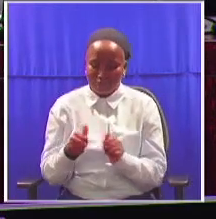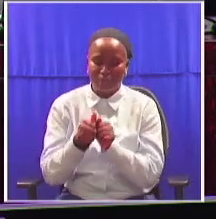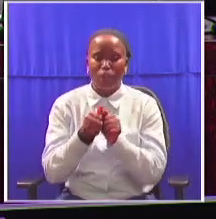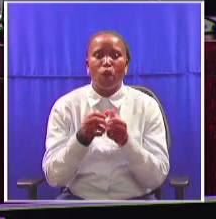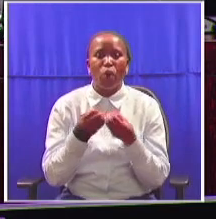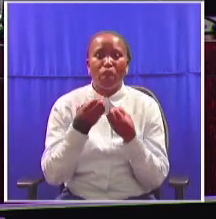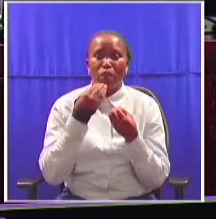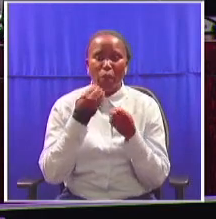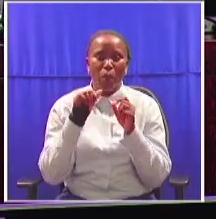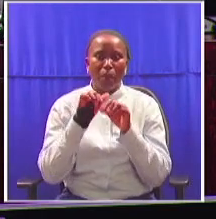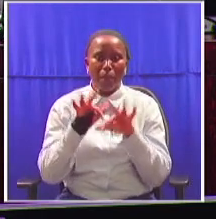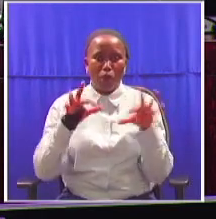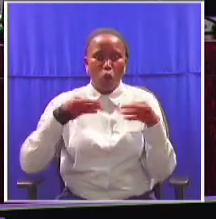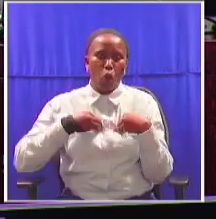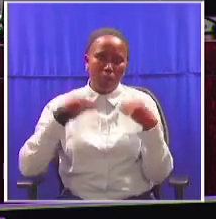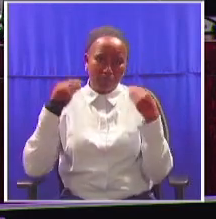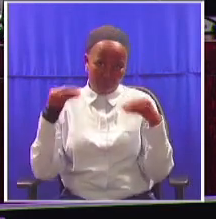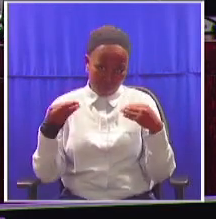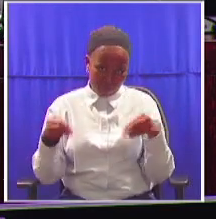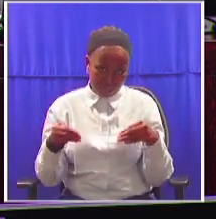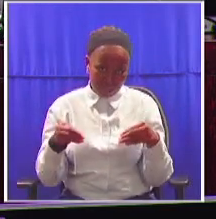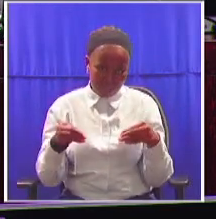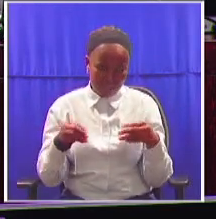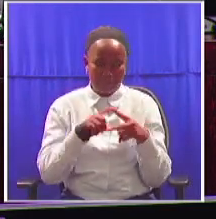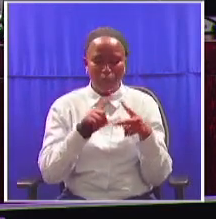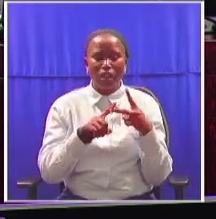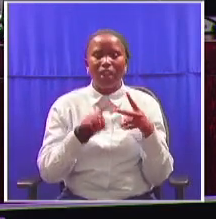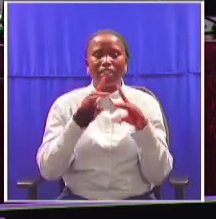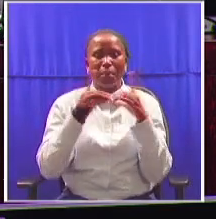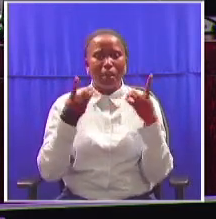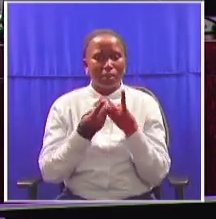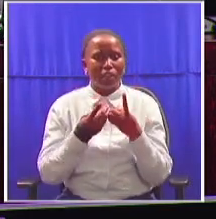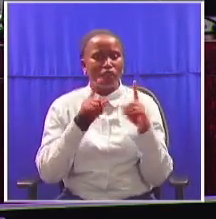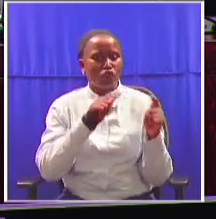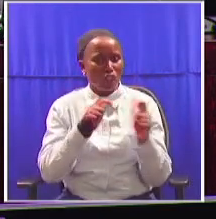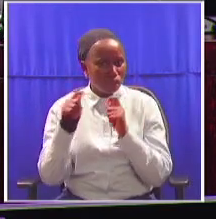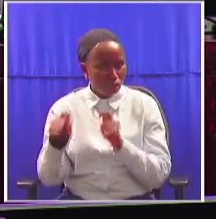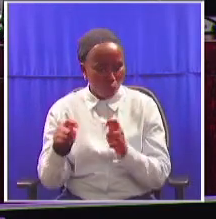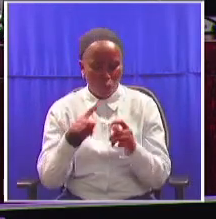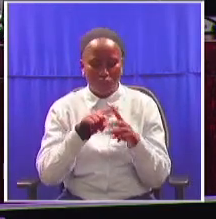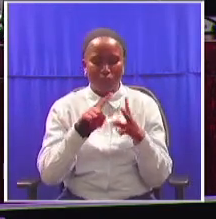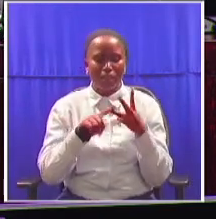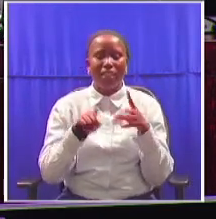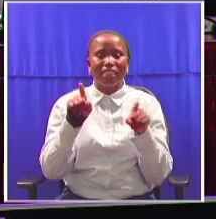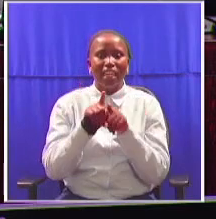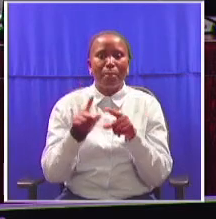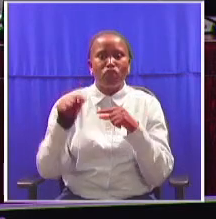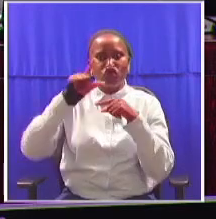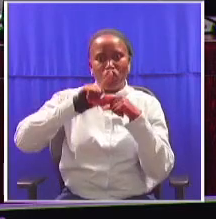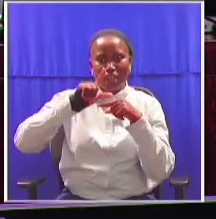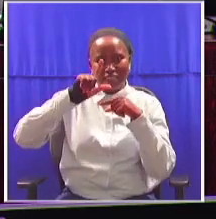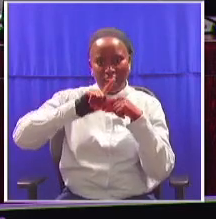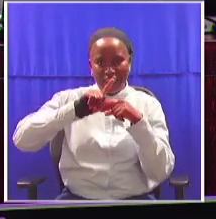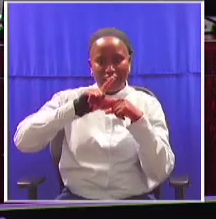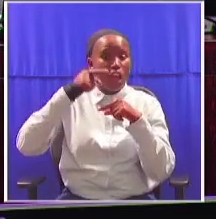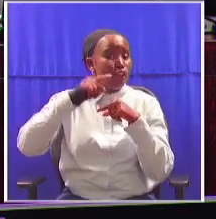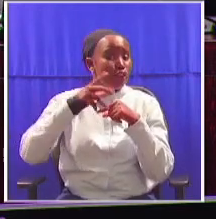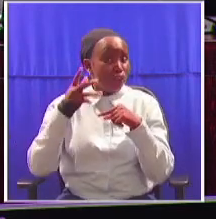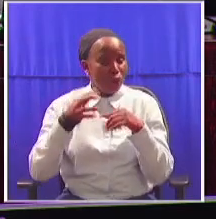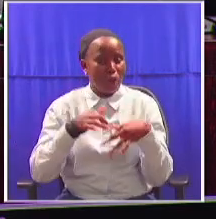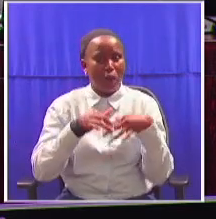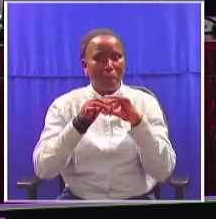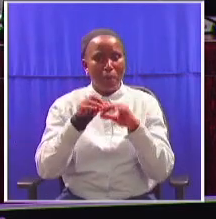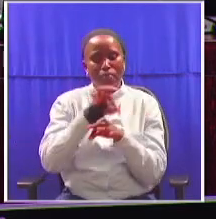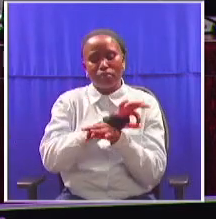Public Enterprises, the Department of Transport, and Transnet to finalize a roadmap for